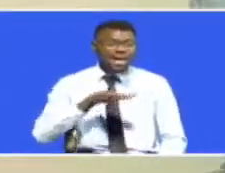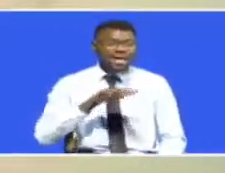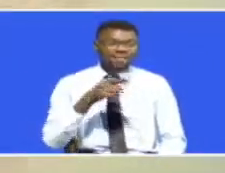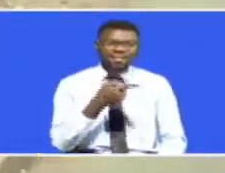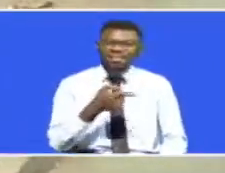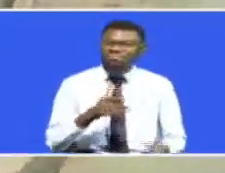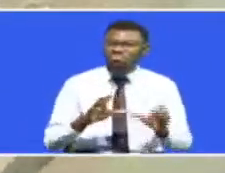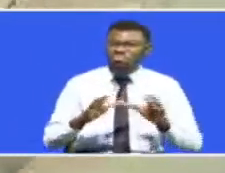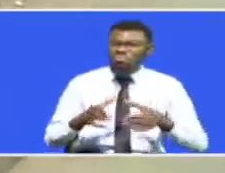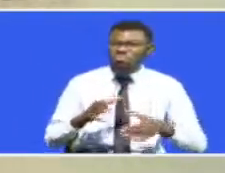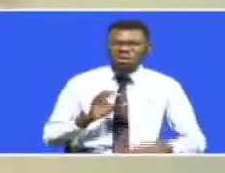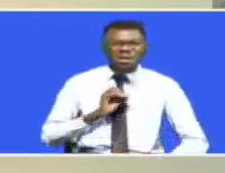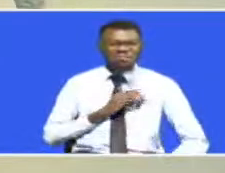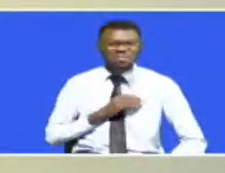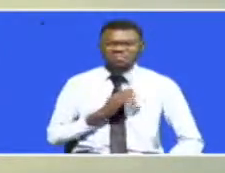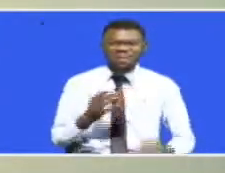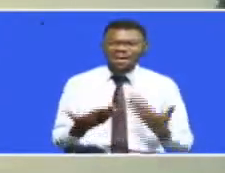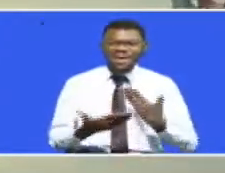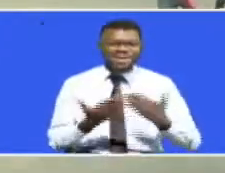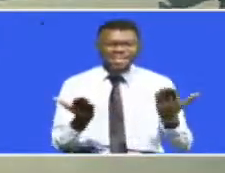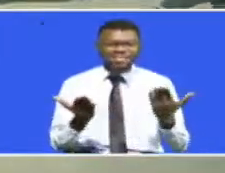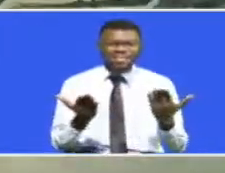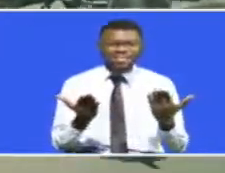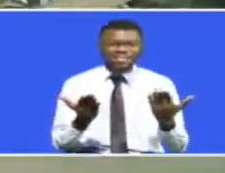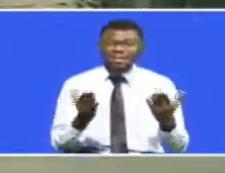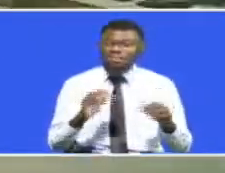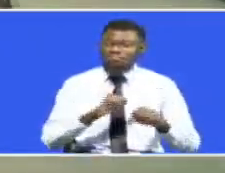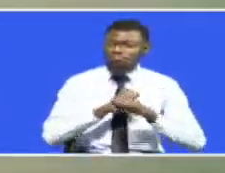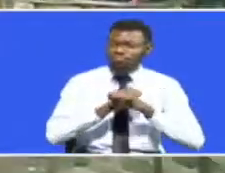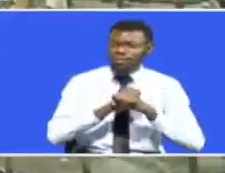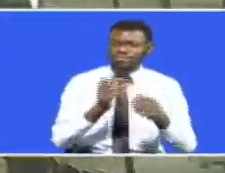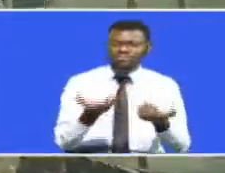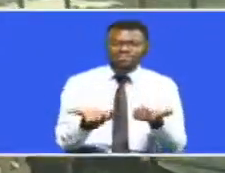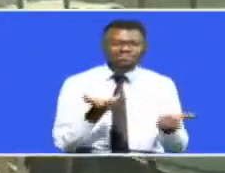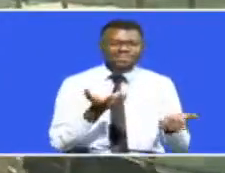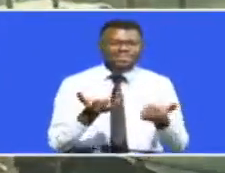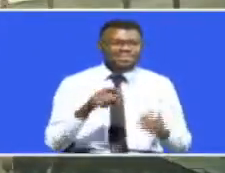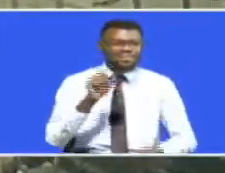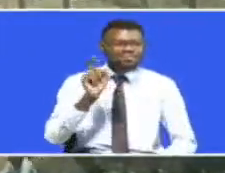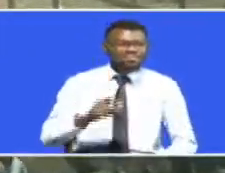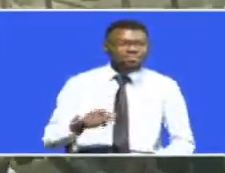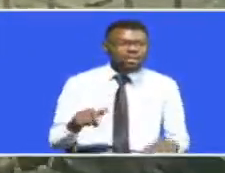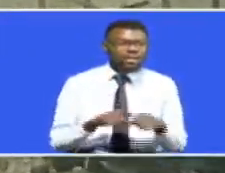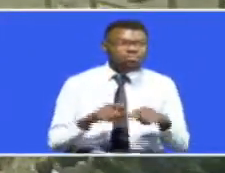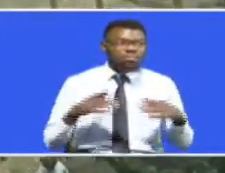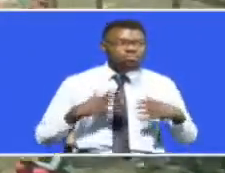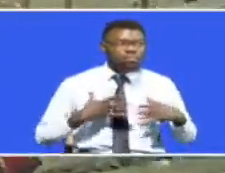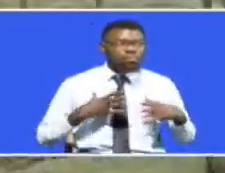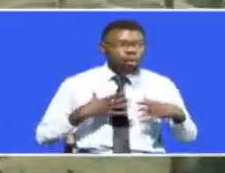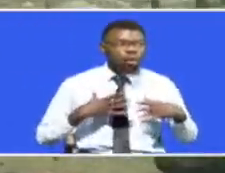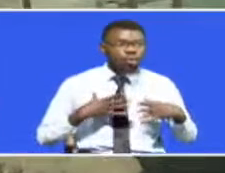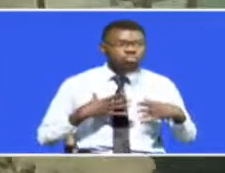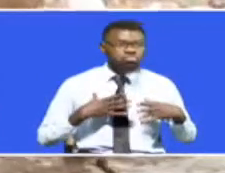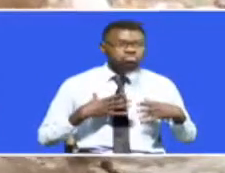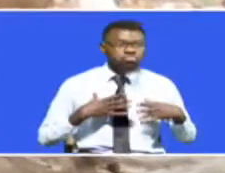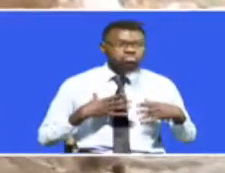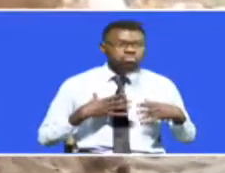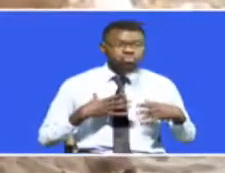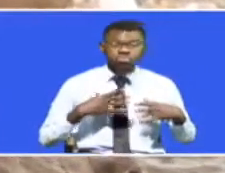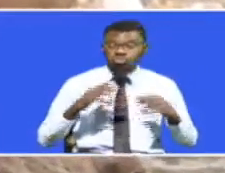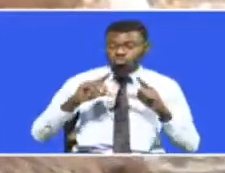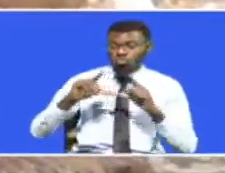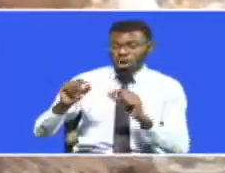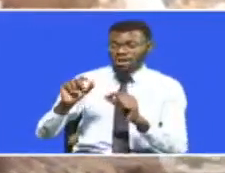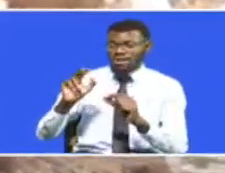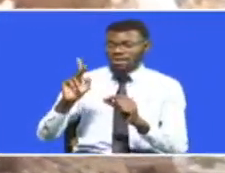group that can do anything to protect their business. As residents who requested anonymity told